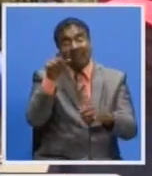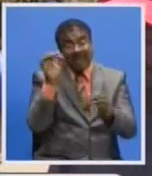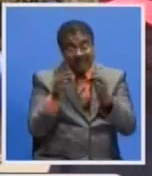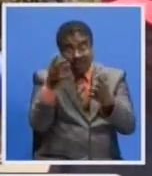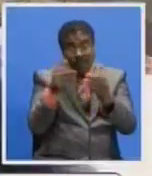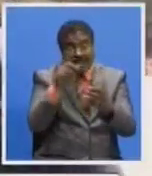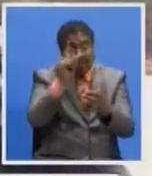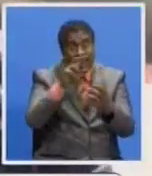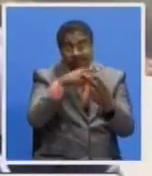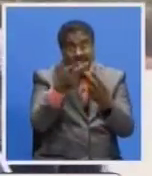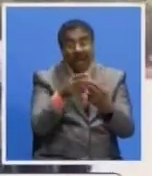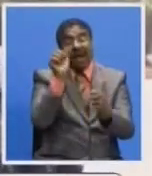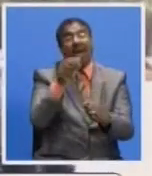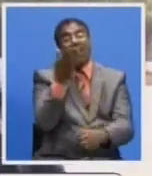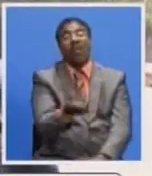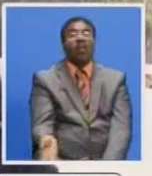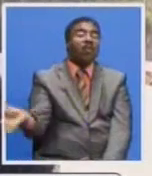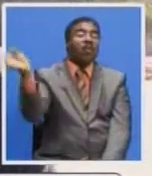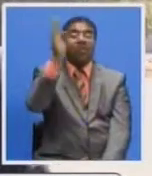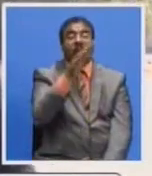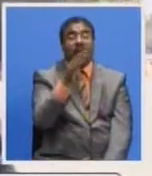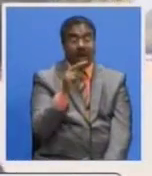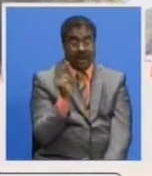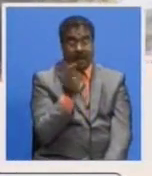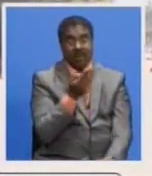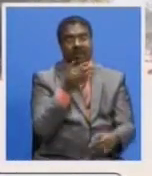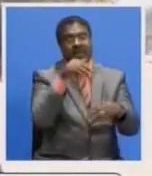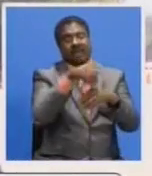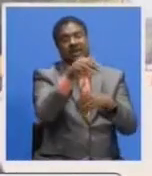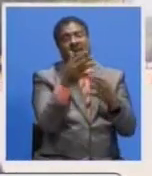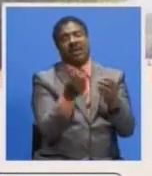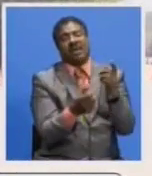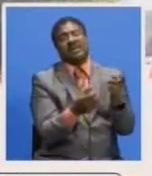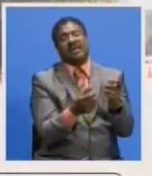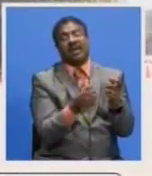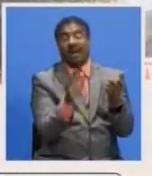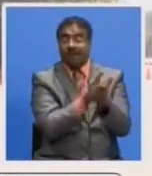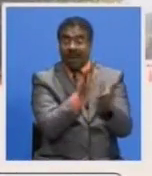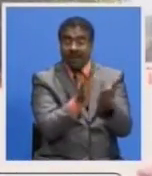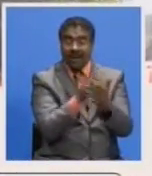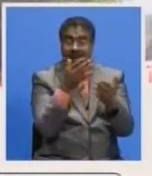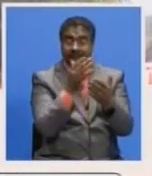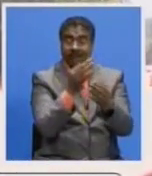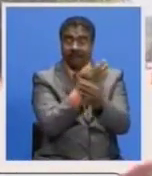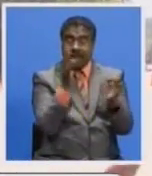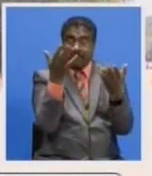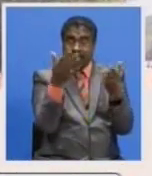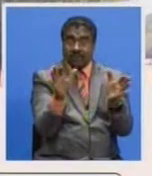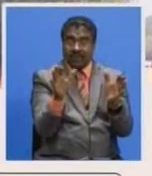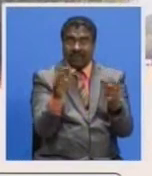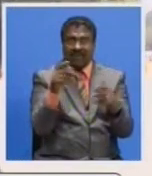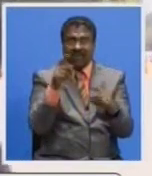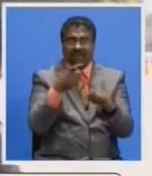get one identity. As we are doing new registrations, you submit the papers by Interpol. Once you receive the volume number from